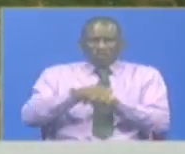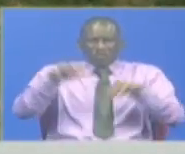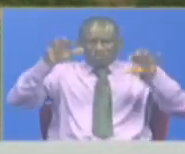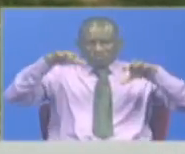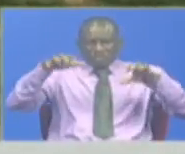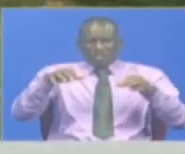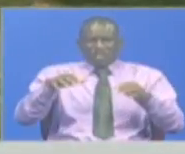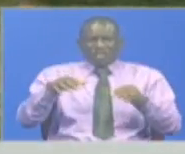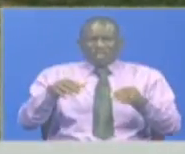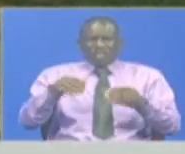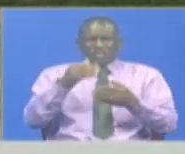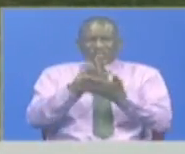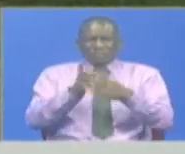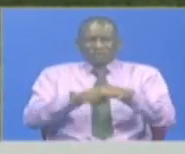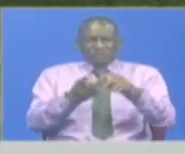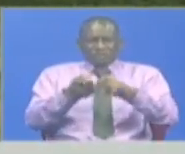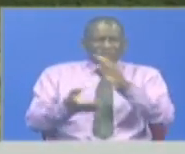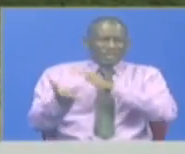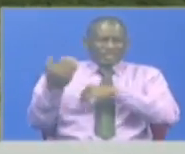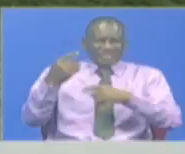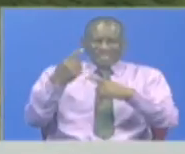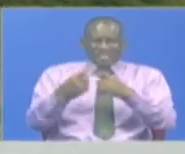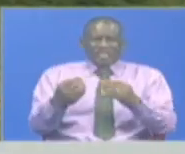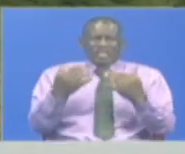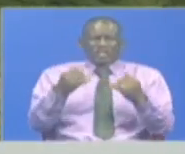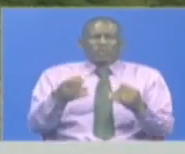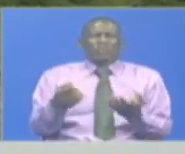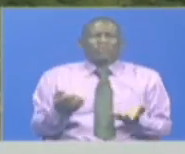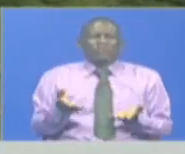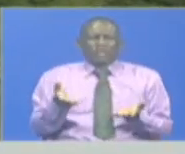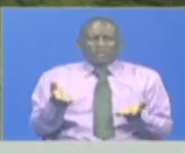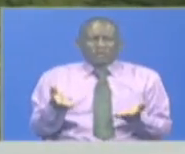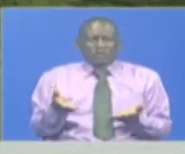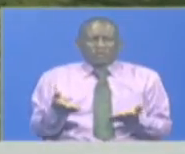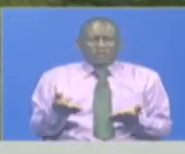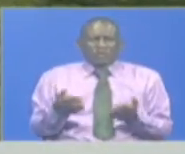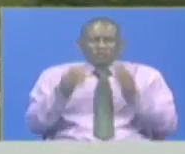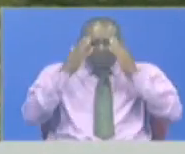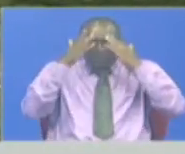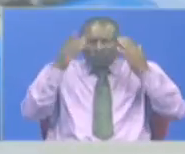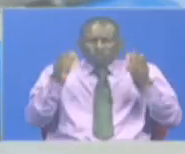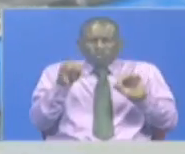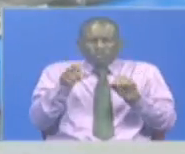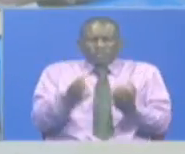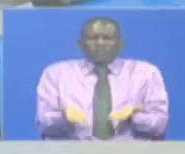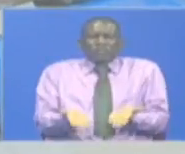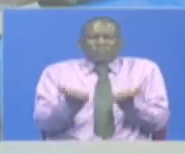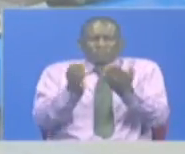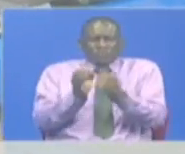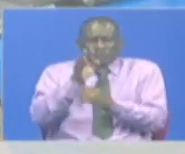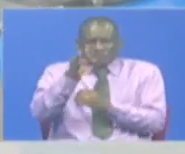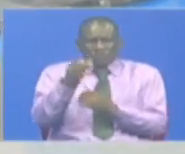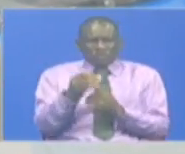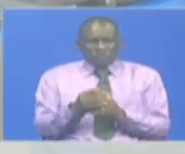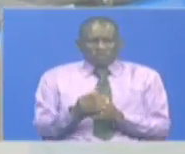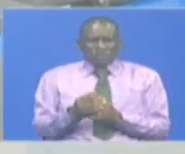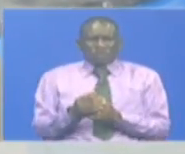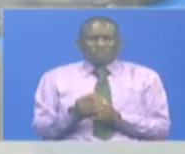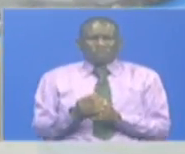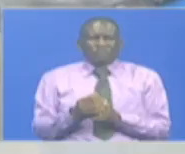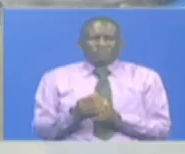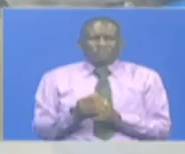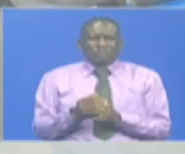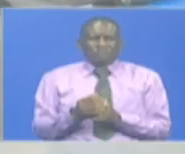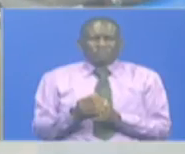time last year. So even up north in kind of all the Samburu area, it's a lot greener and a lot wetter than it normally